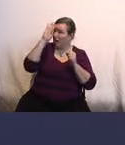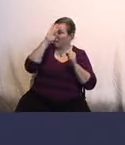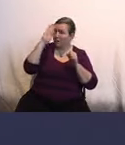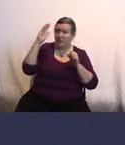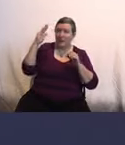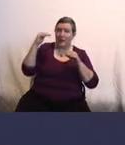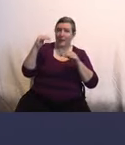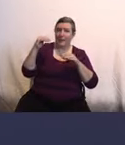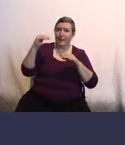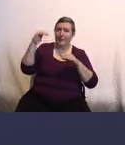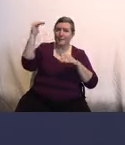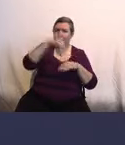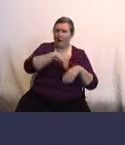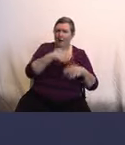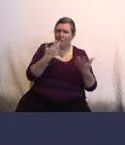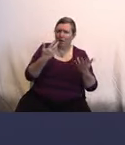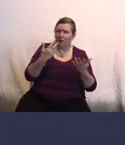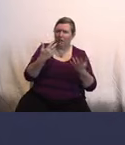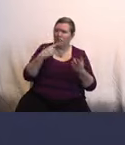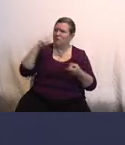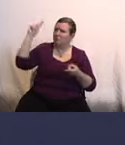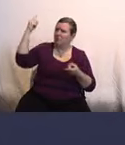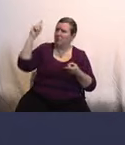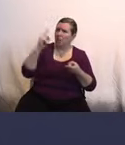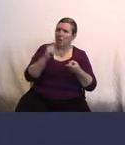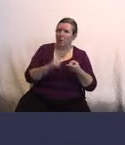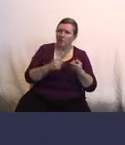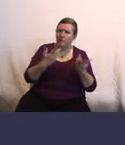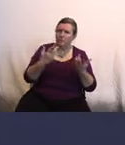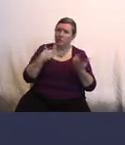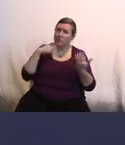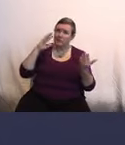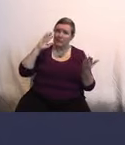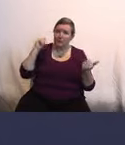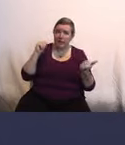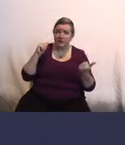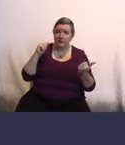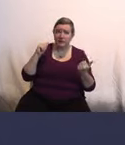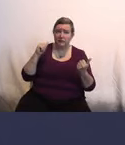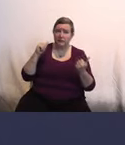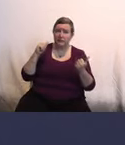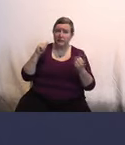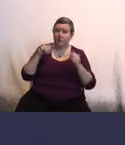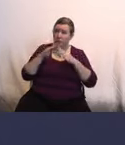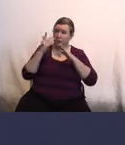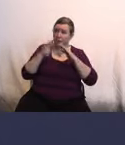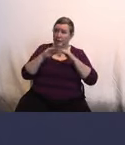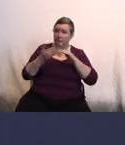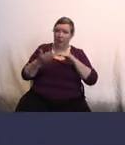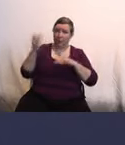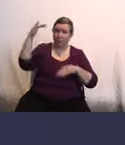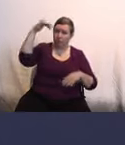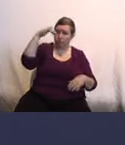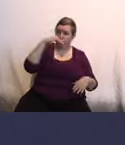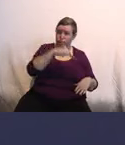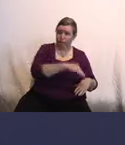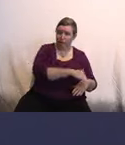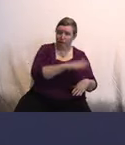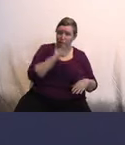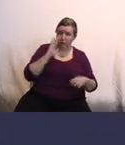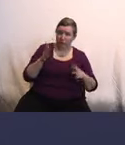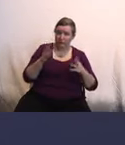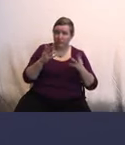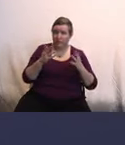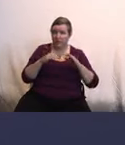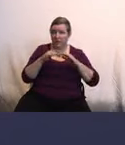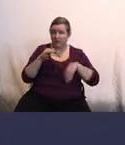slightly more, over the last 2 weeks. Do we expect this dramatic decrease to continue at this rate? Will we see less than